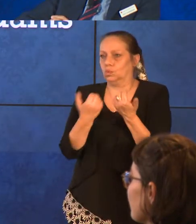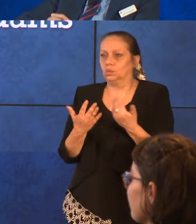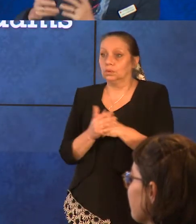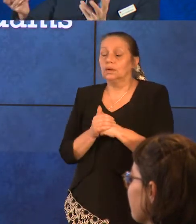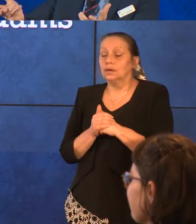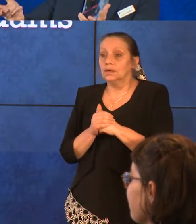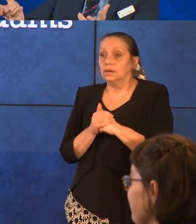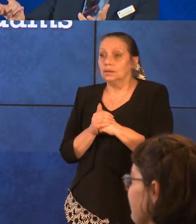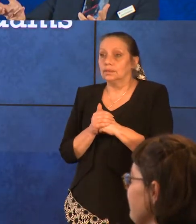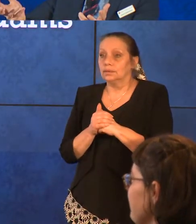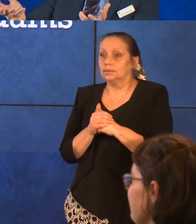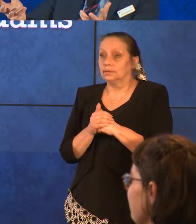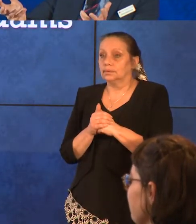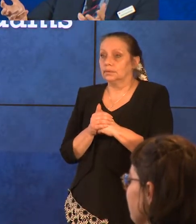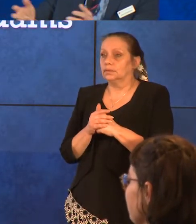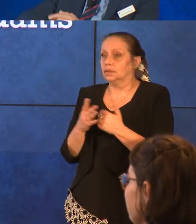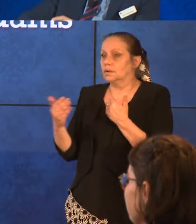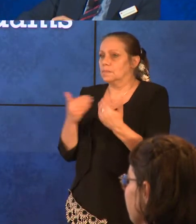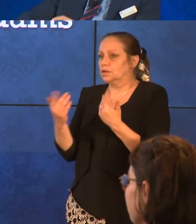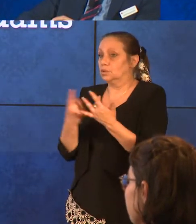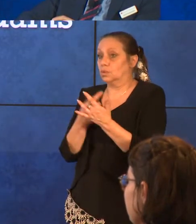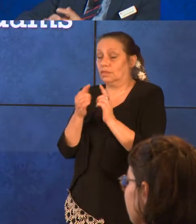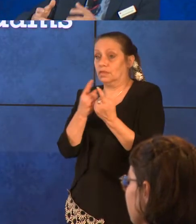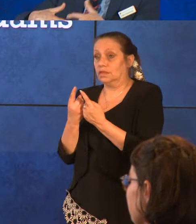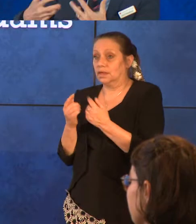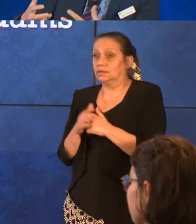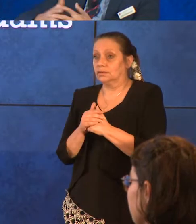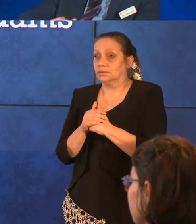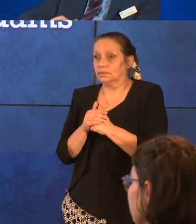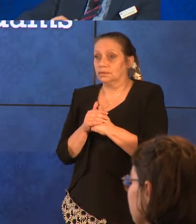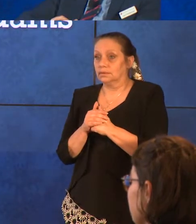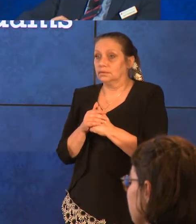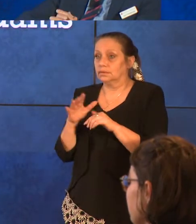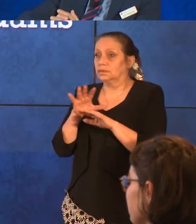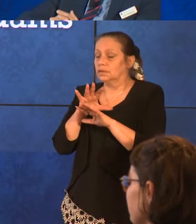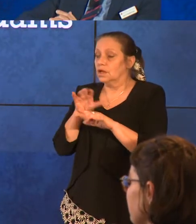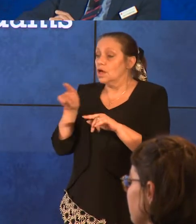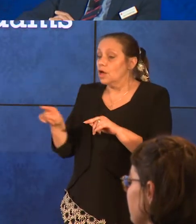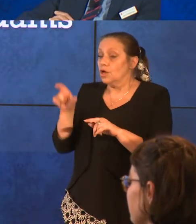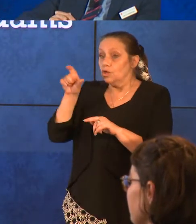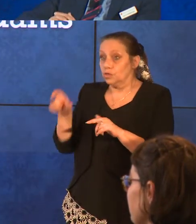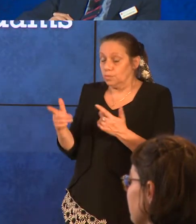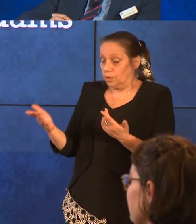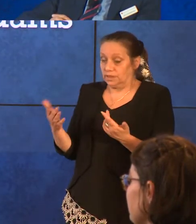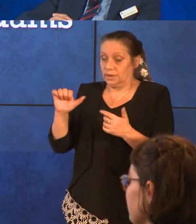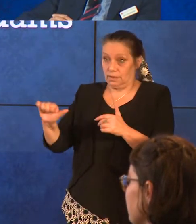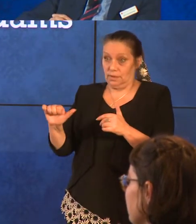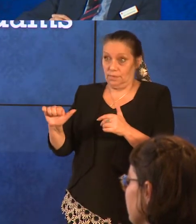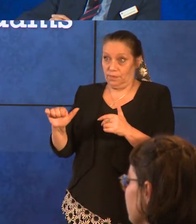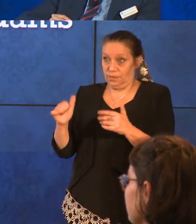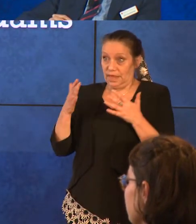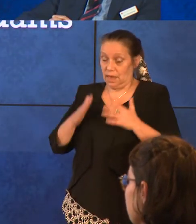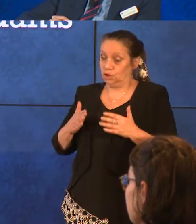in a way that, amongst other things, as well as fulfilling the human rights of the participant, actually saves money in the end. If